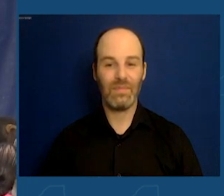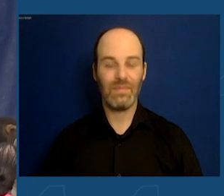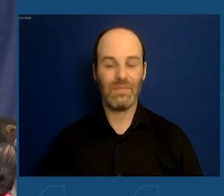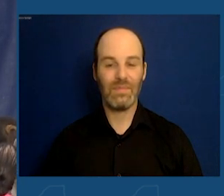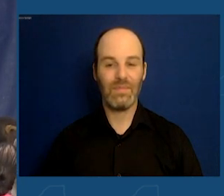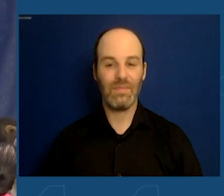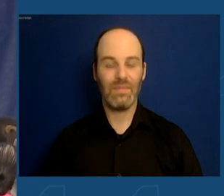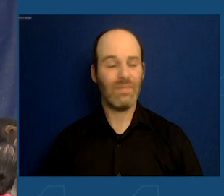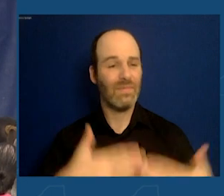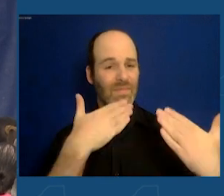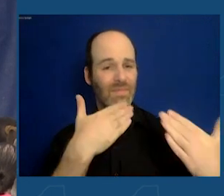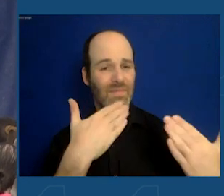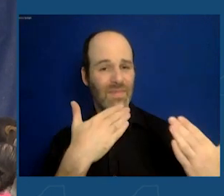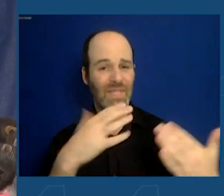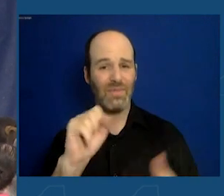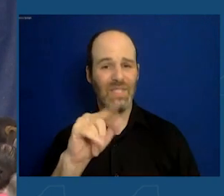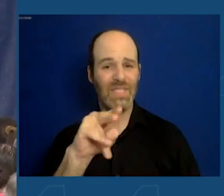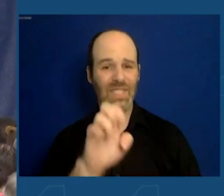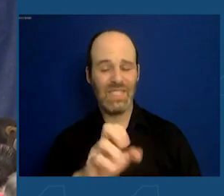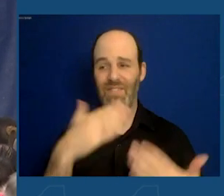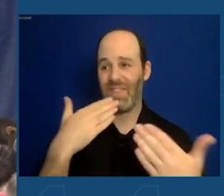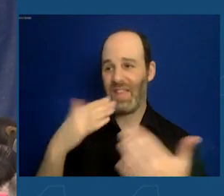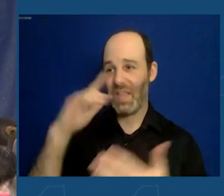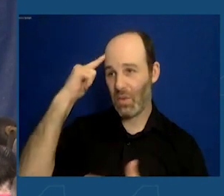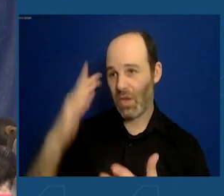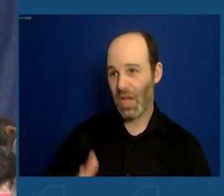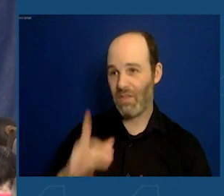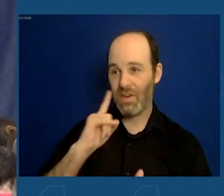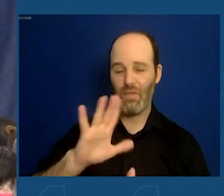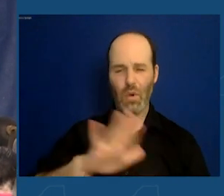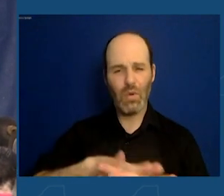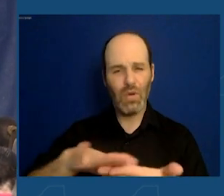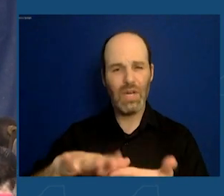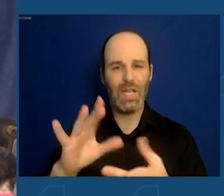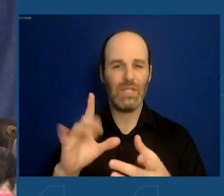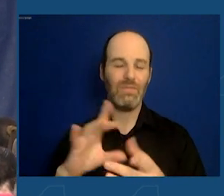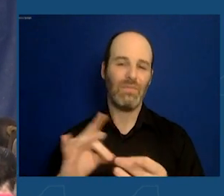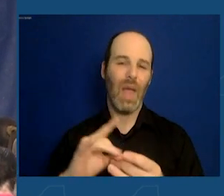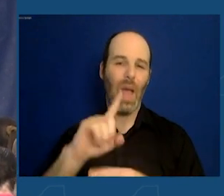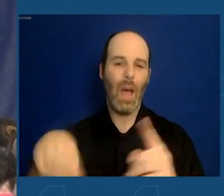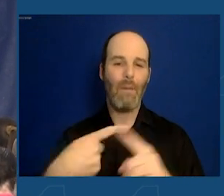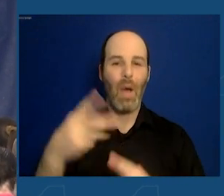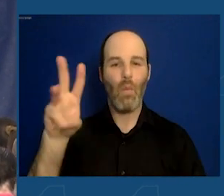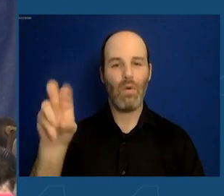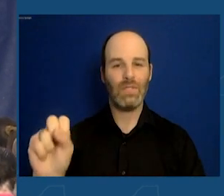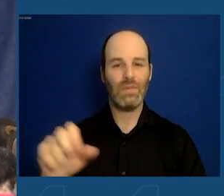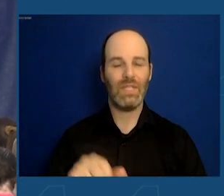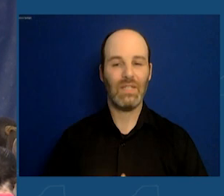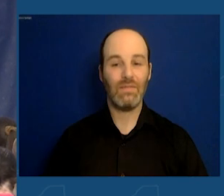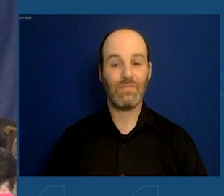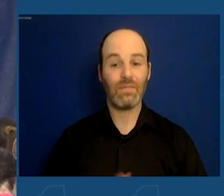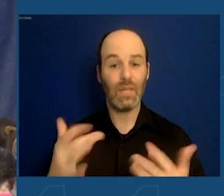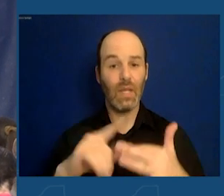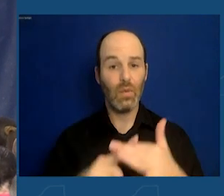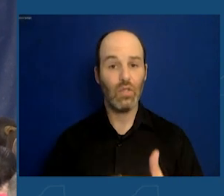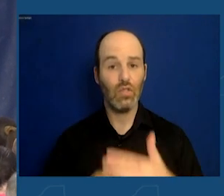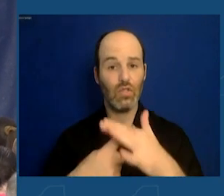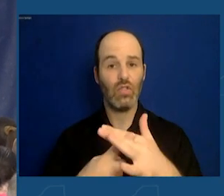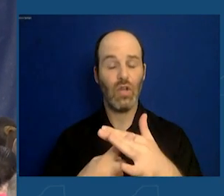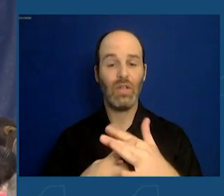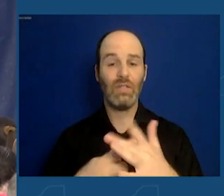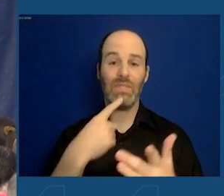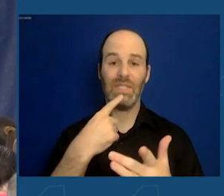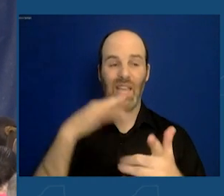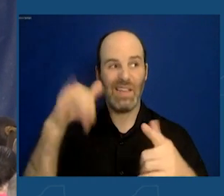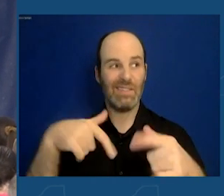So thank you, Steve, and thank you, Governor, for your kind words about Wolfspeed. And I'd like to start by saying today's